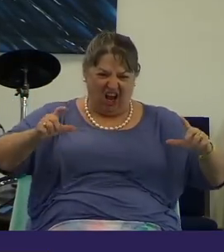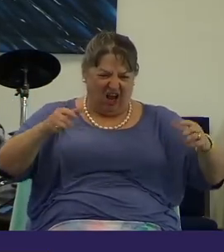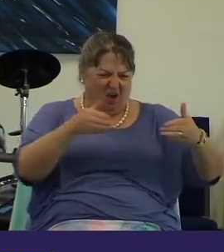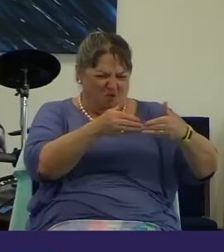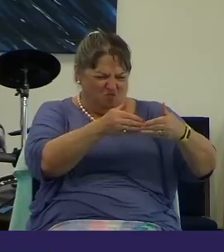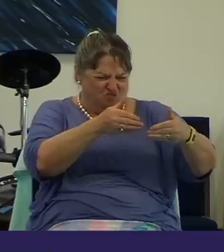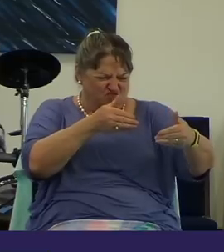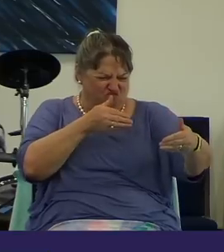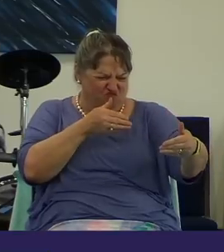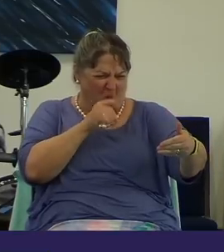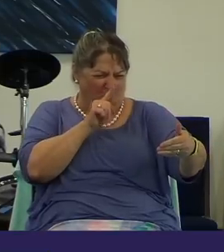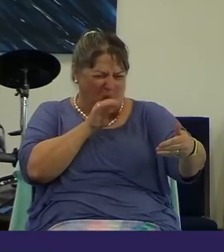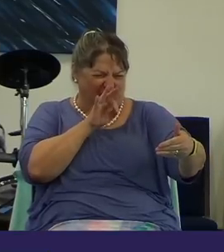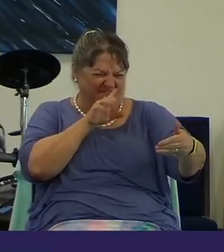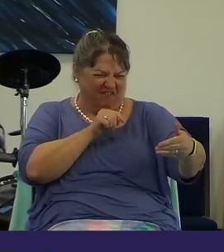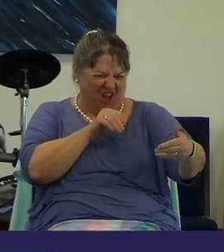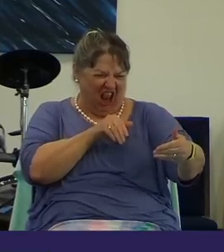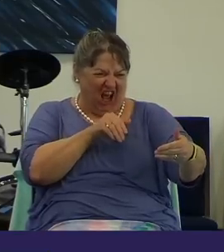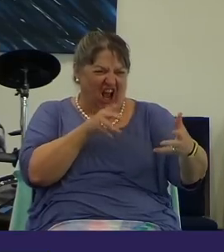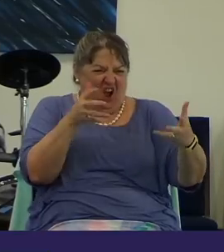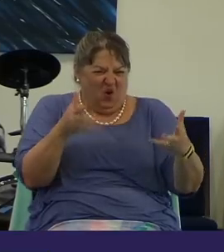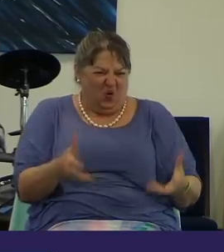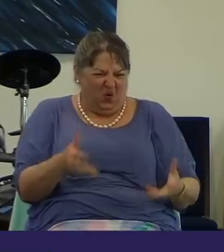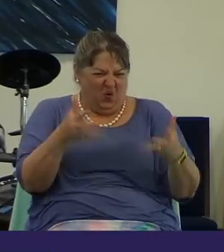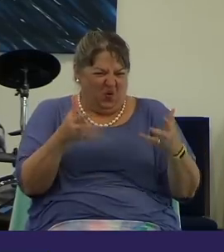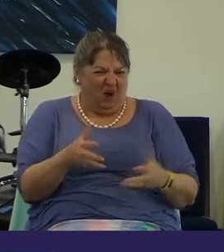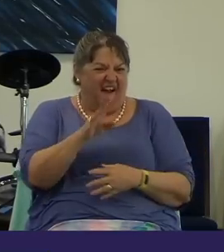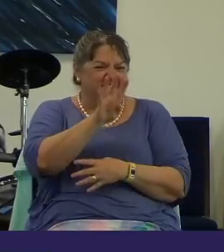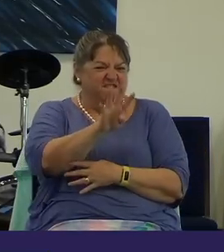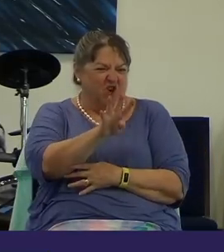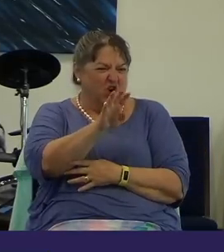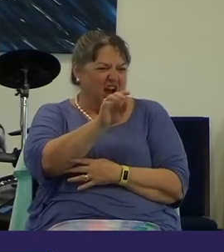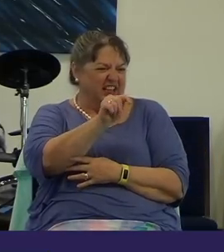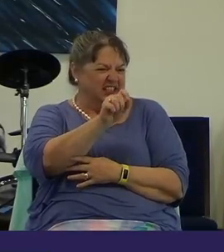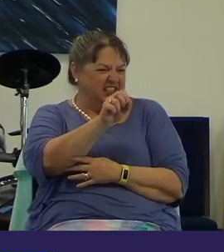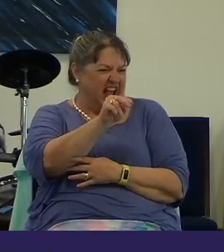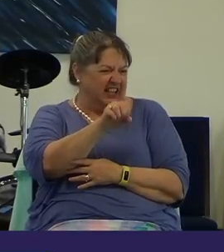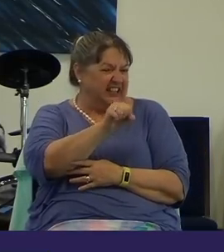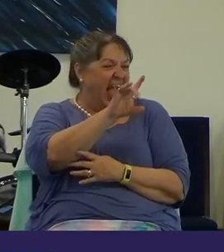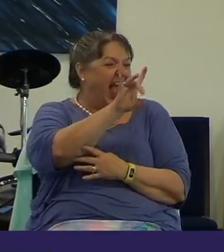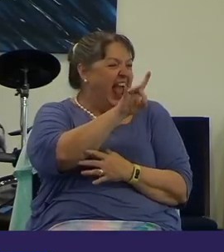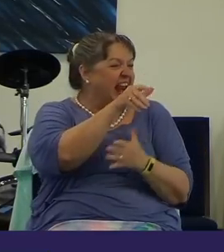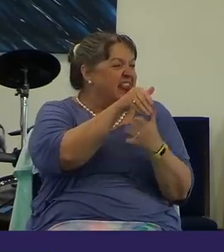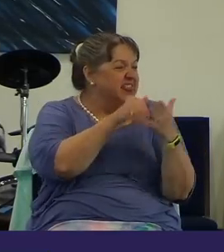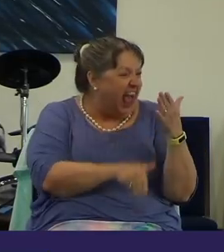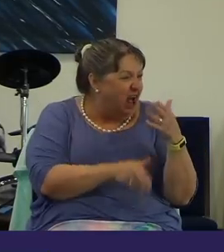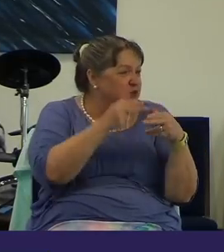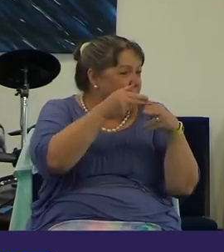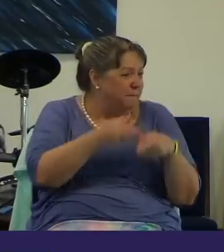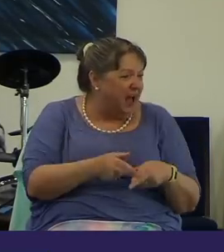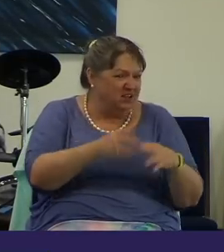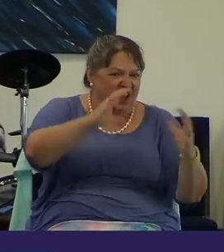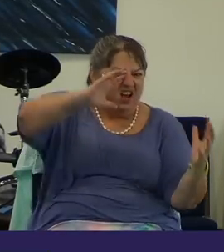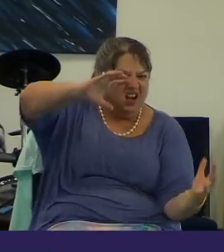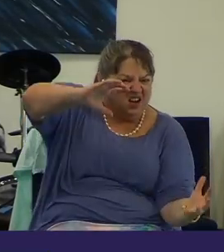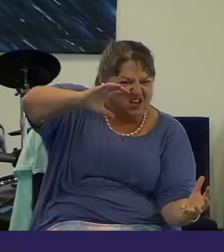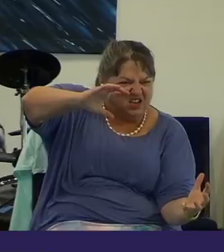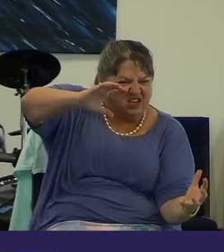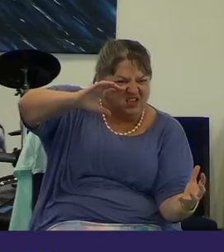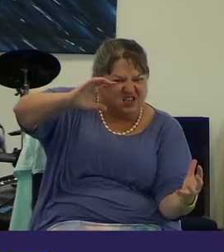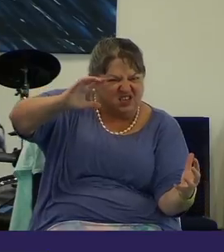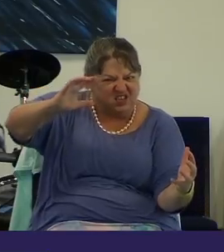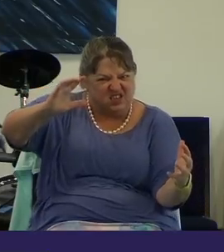over 4 tons, which would be 8,000 pounds. So it's easy to roll something like that into a groove. It's